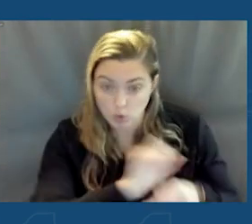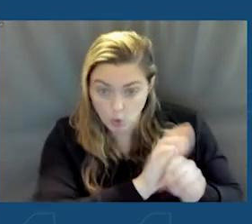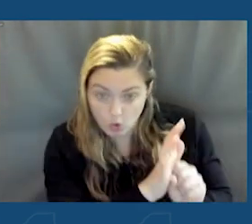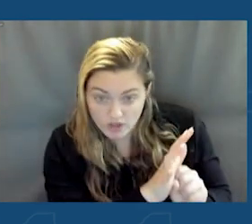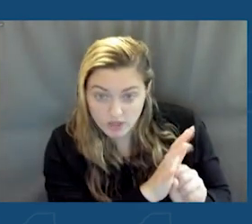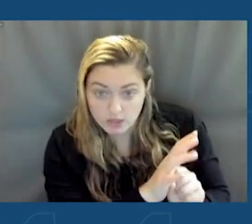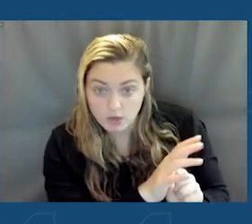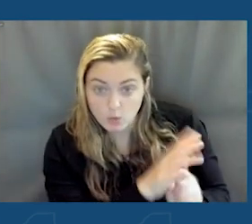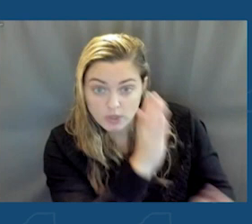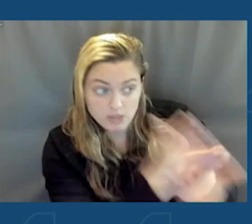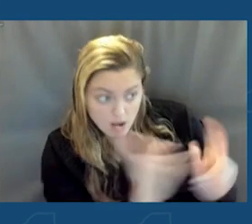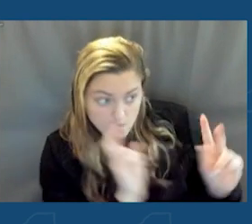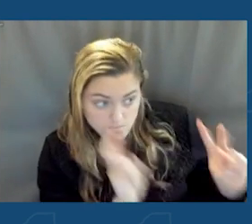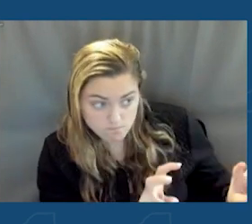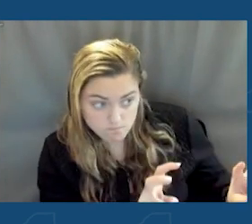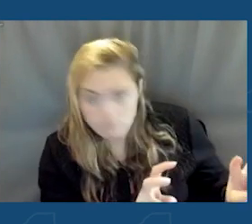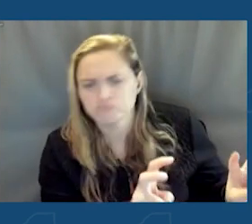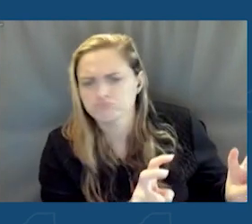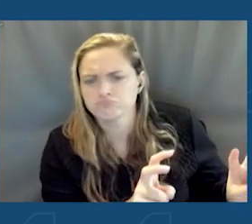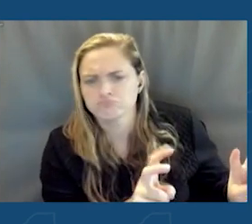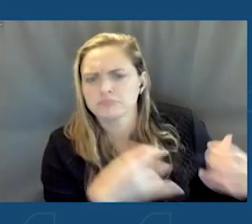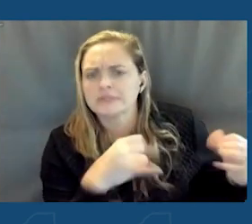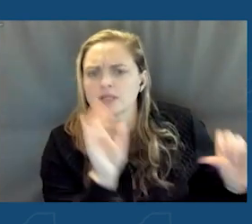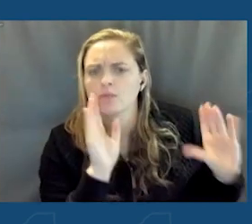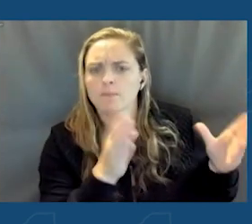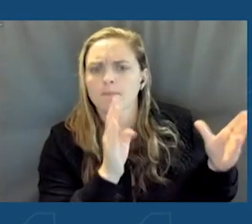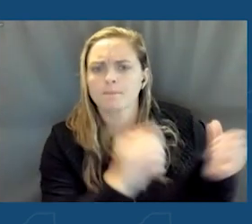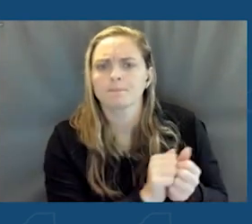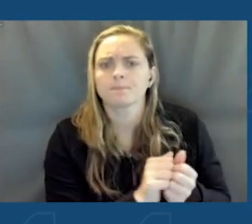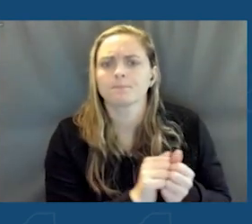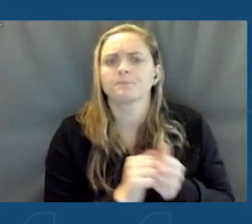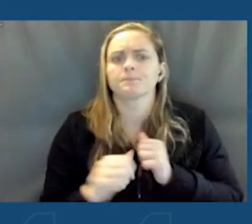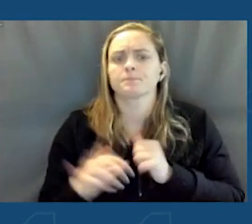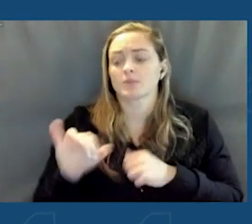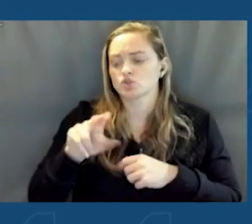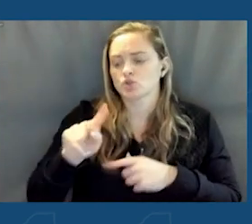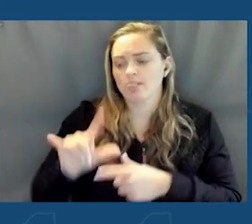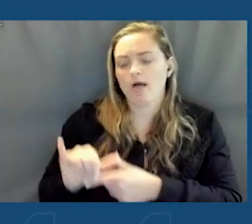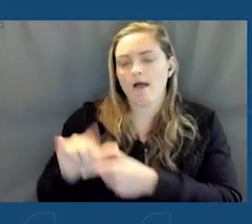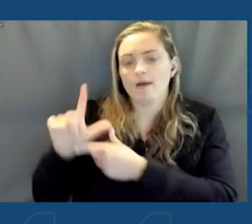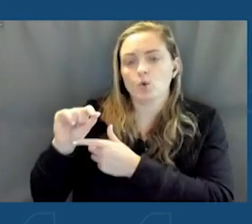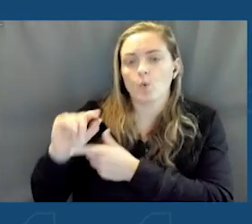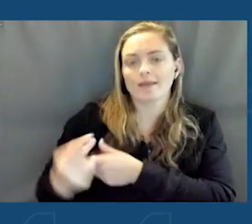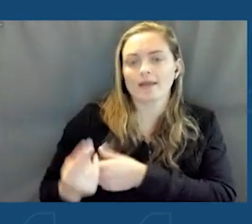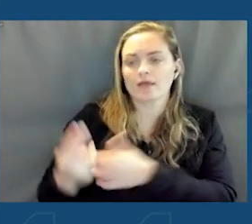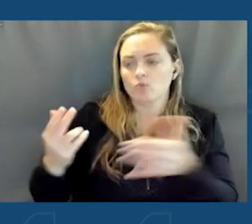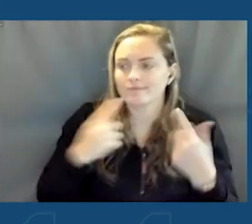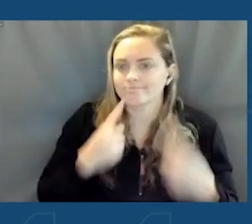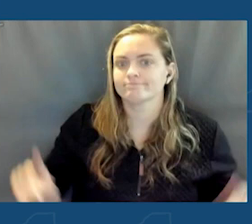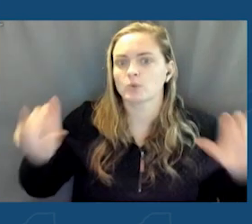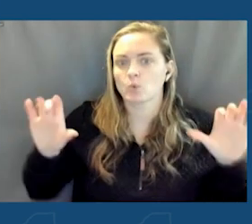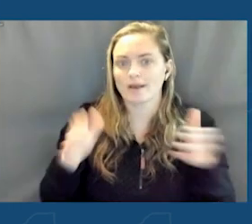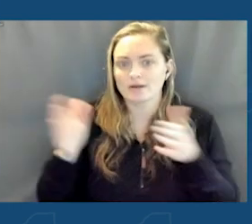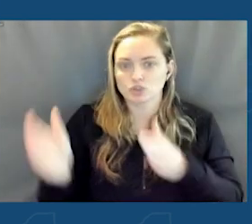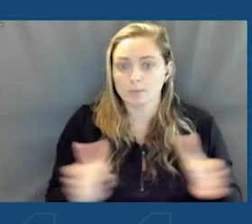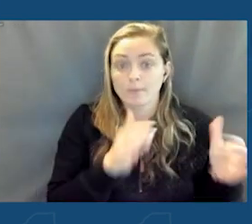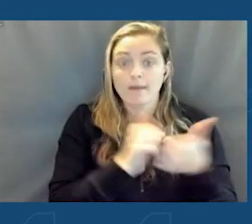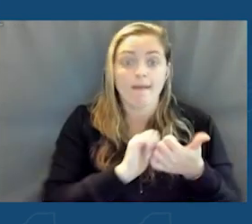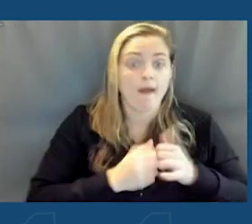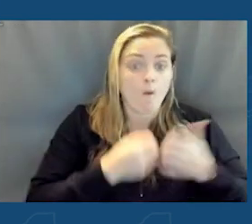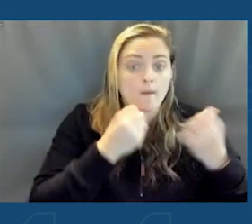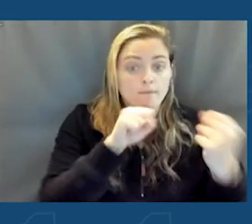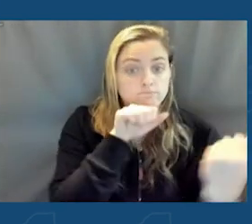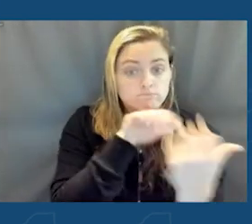We announced our fall action plan back on July 20th. Many of you joined us. We talked about exactly the strategies we are taking, because